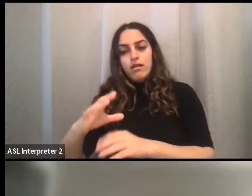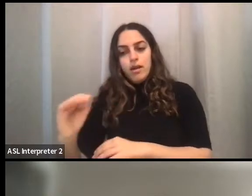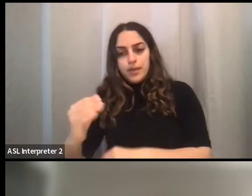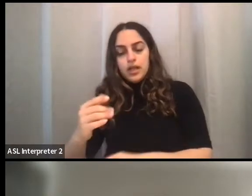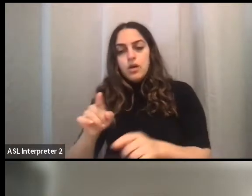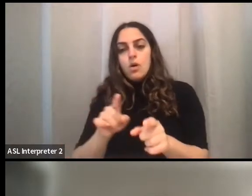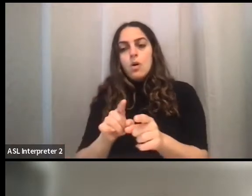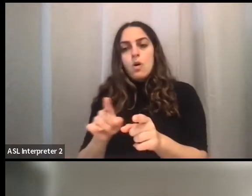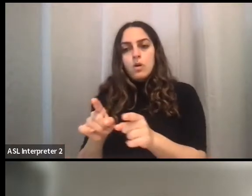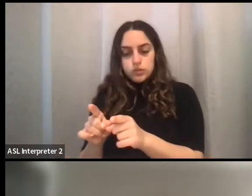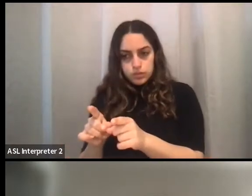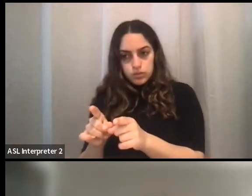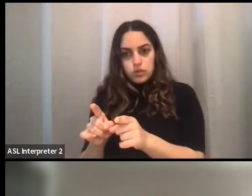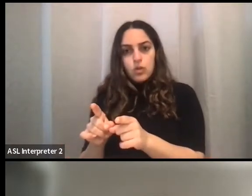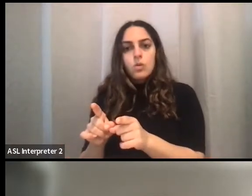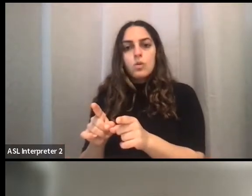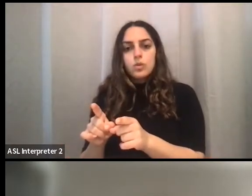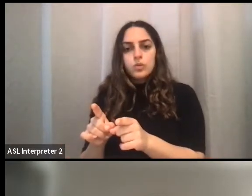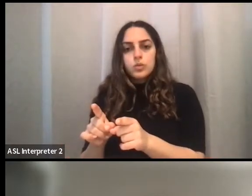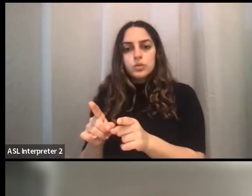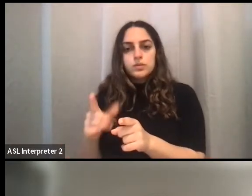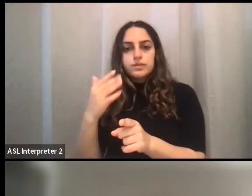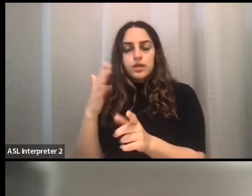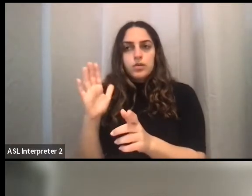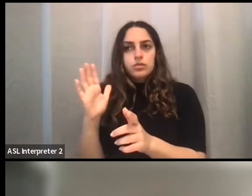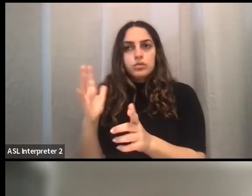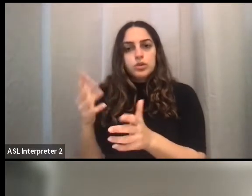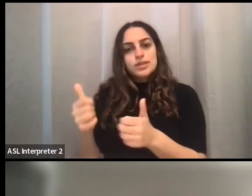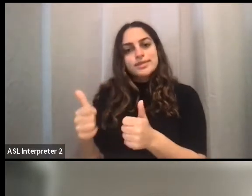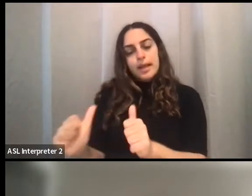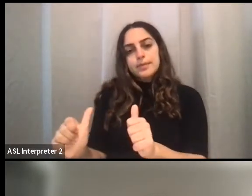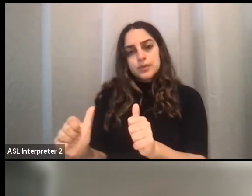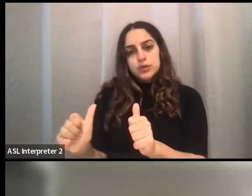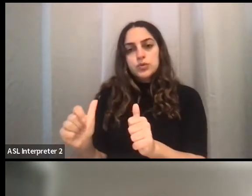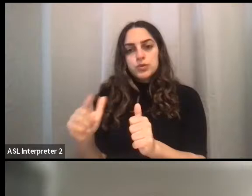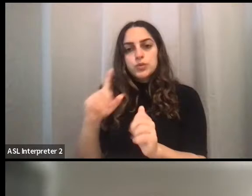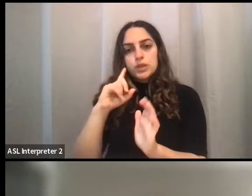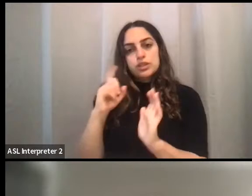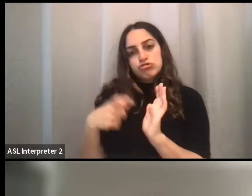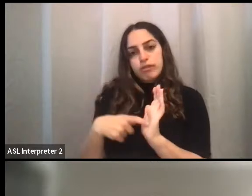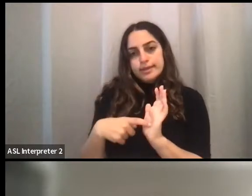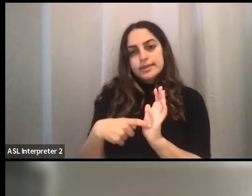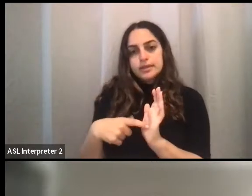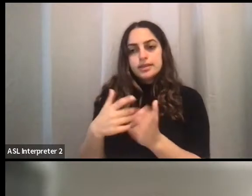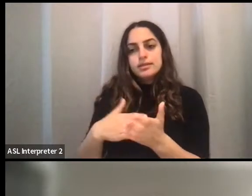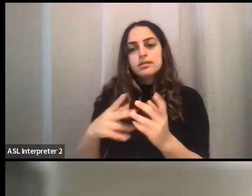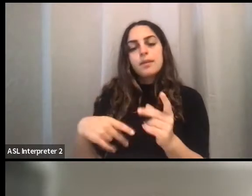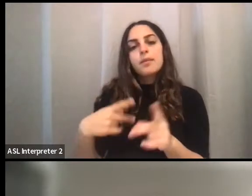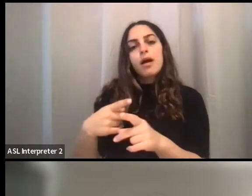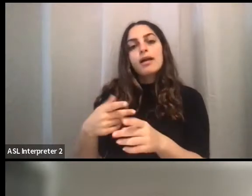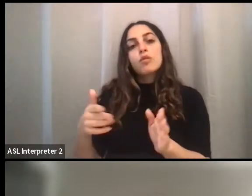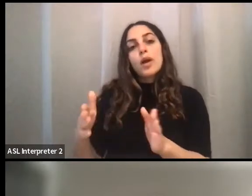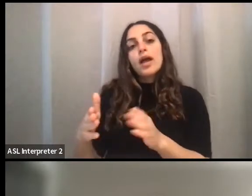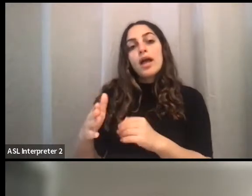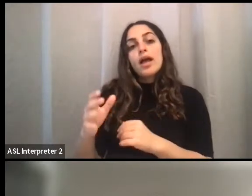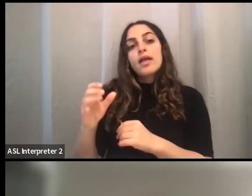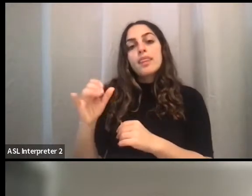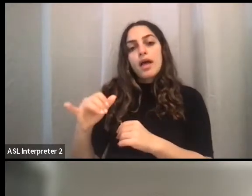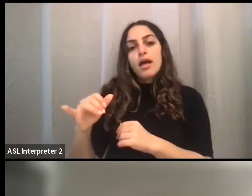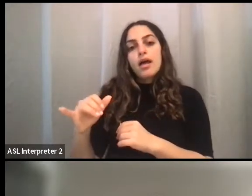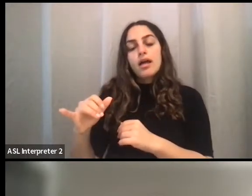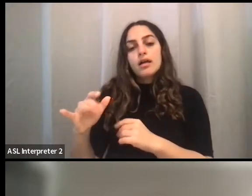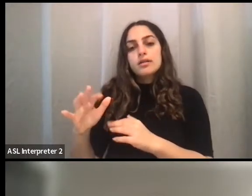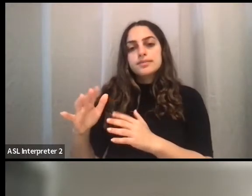also um you know there were attempts to address in some kind of way this the nature of the